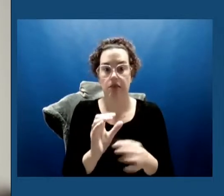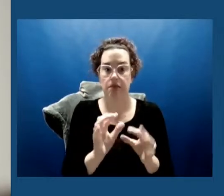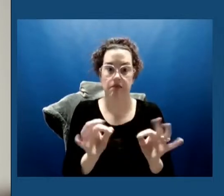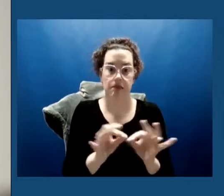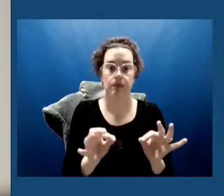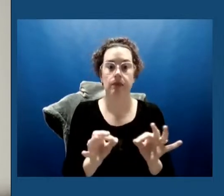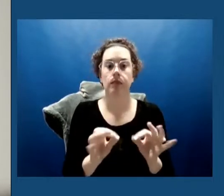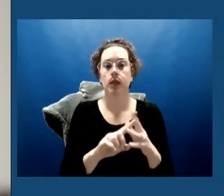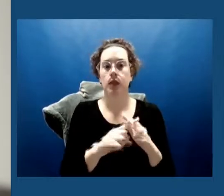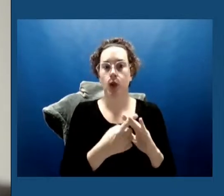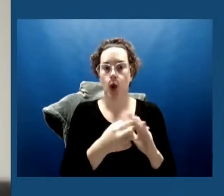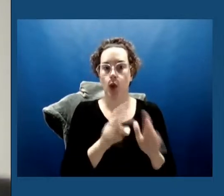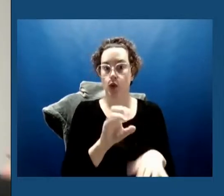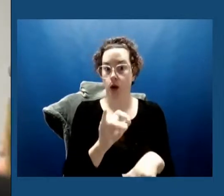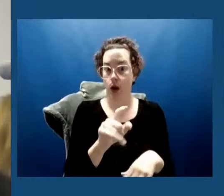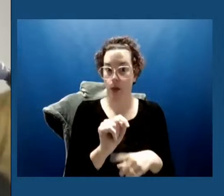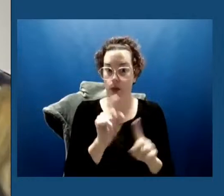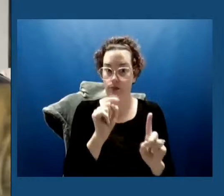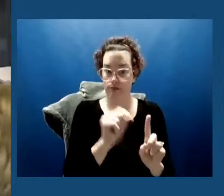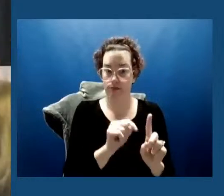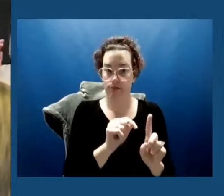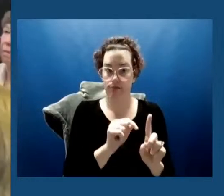with you, Robert. You know,